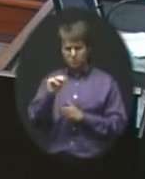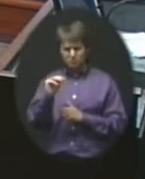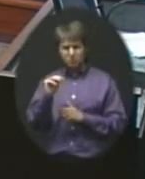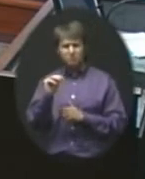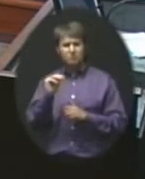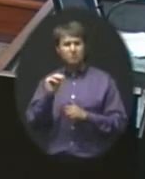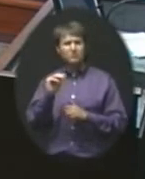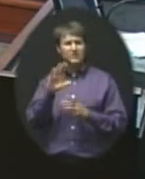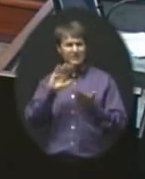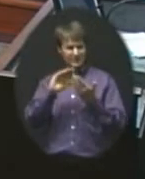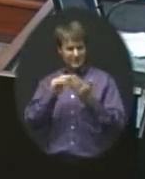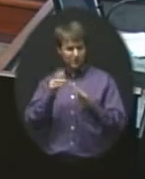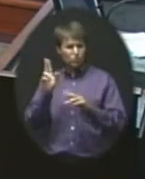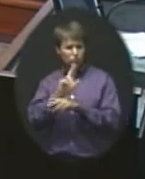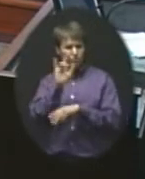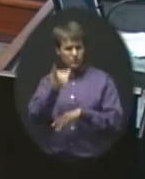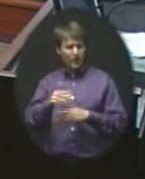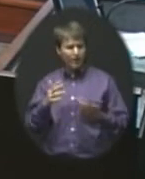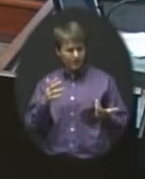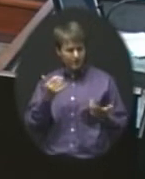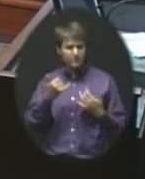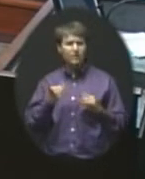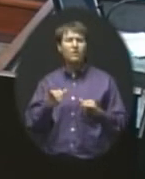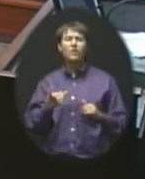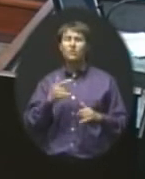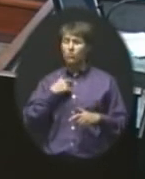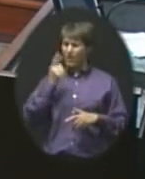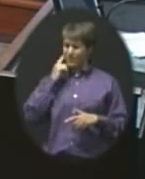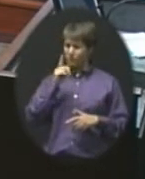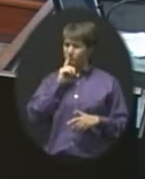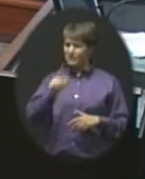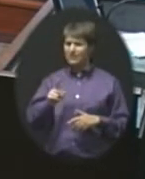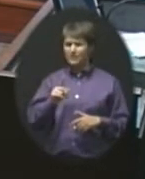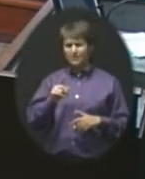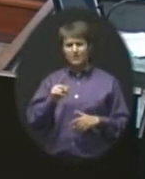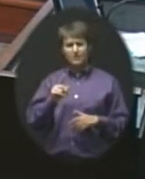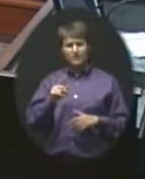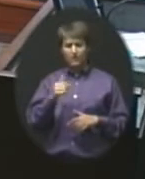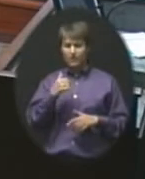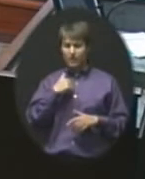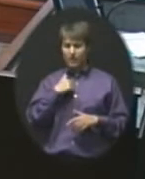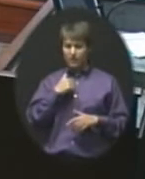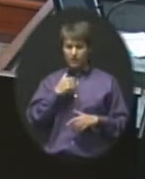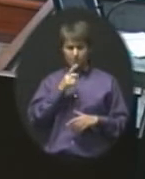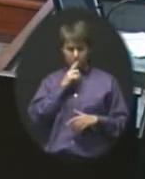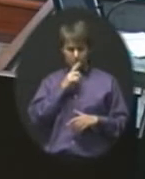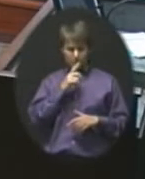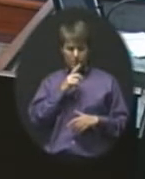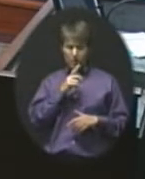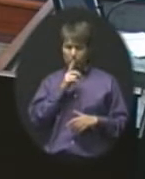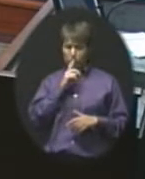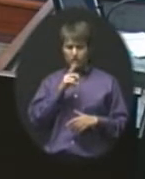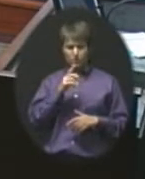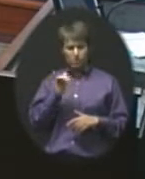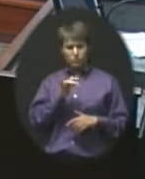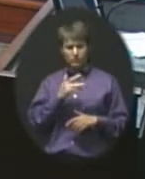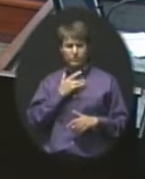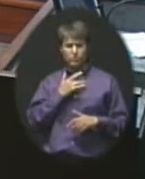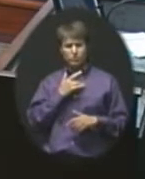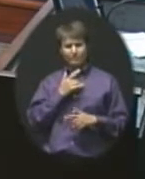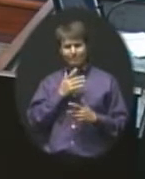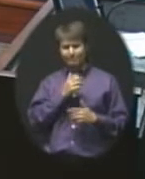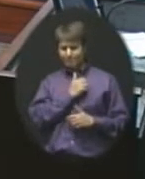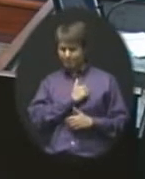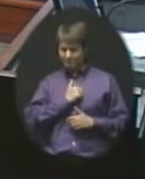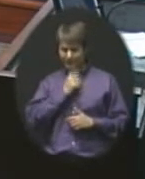city. So I think just a tremendous, I'm just, you know, I my heart goes out also to the church, because they